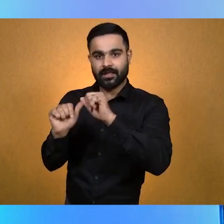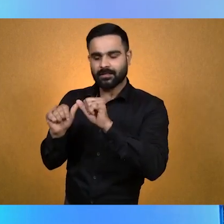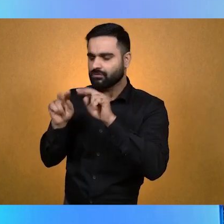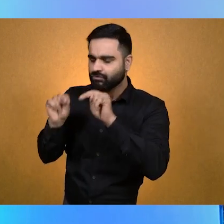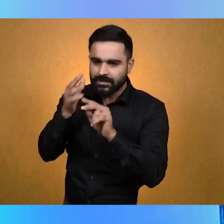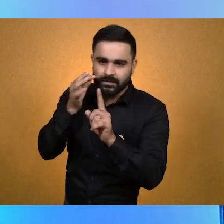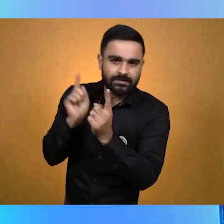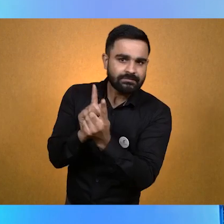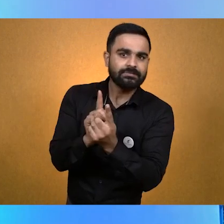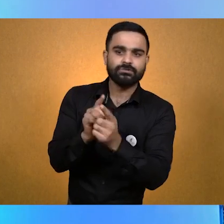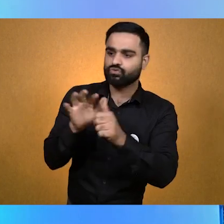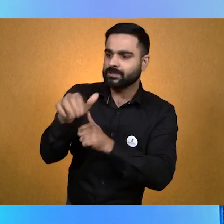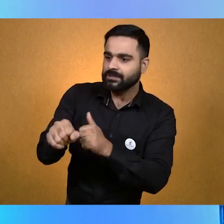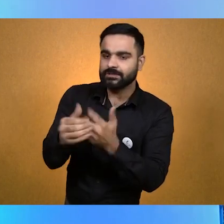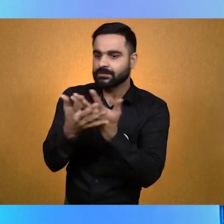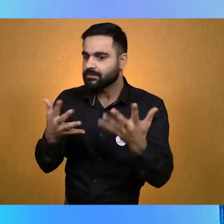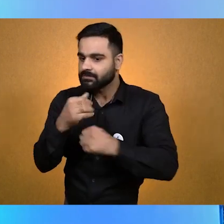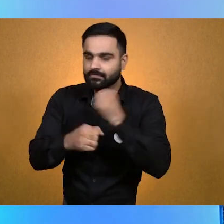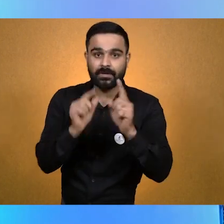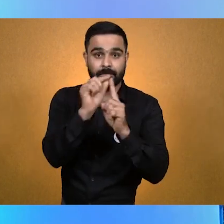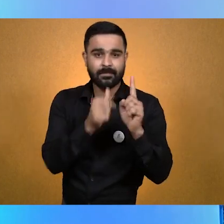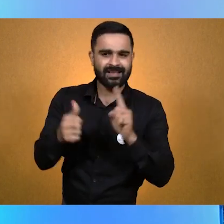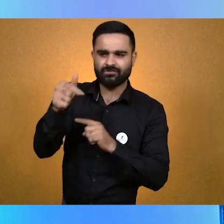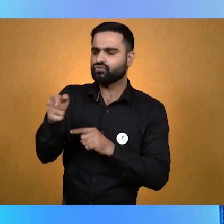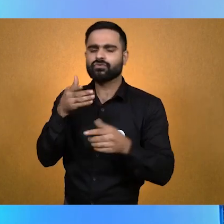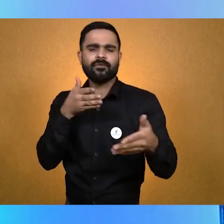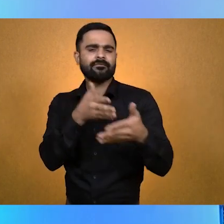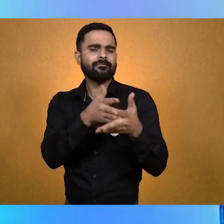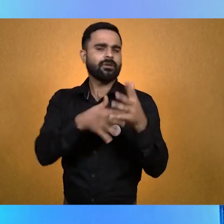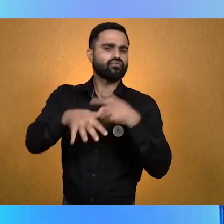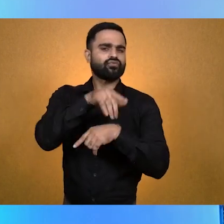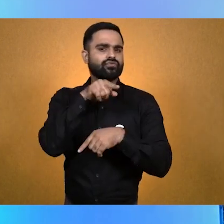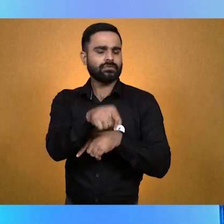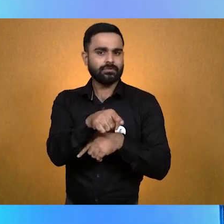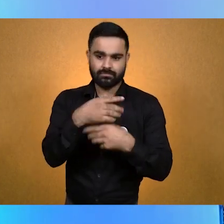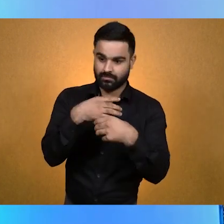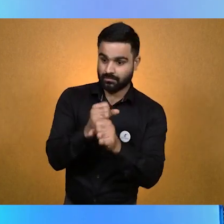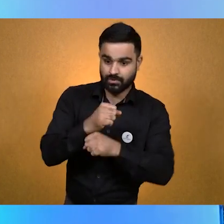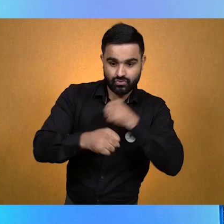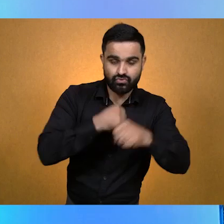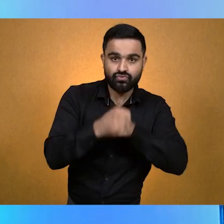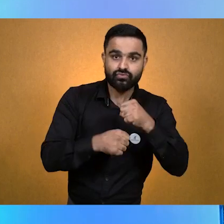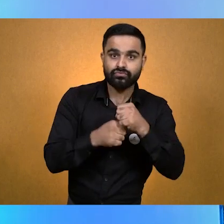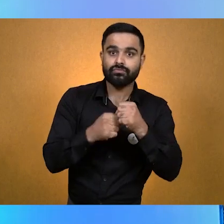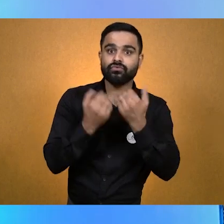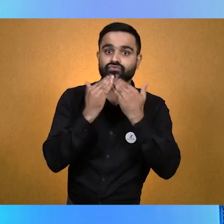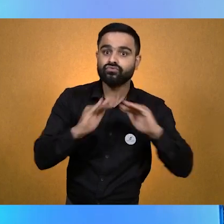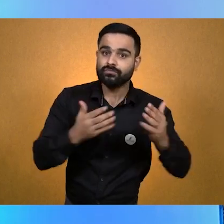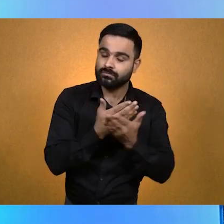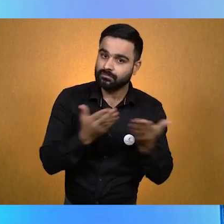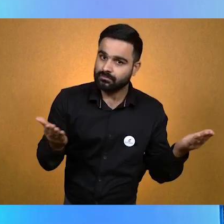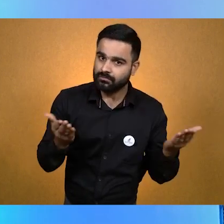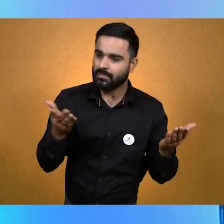accessibilities in sports facilities. As a principal, sir, what challenges did you face in making sports inclusive for all students,